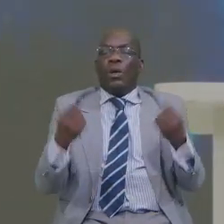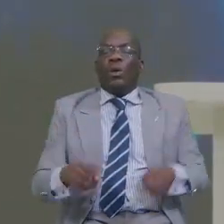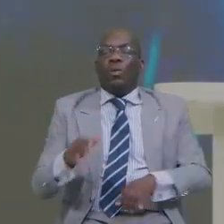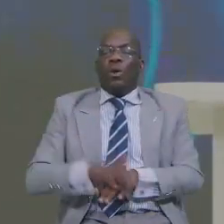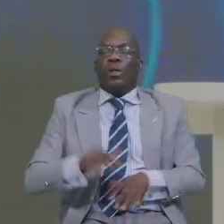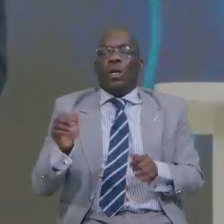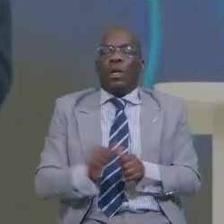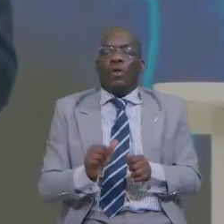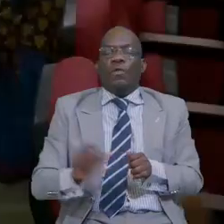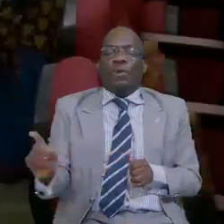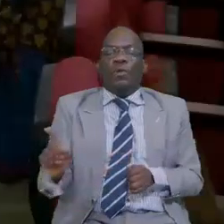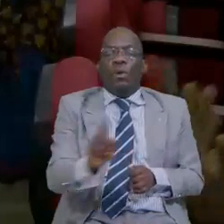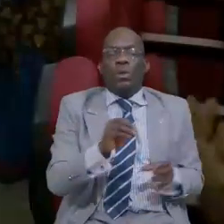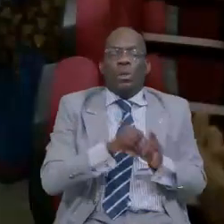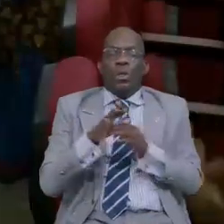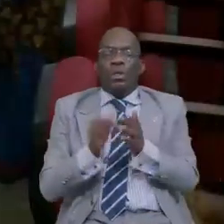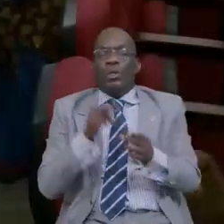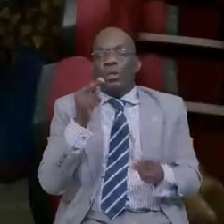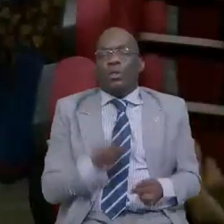in Jesus' name.